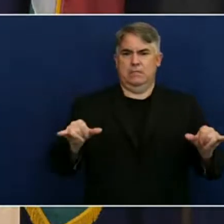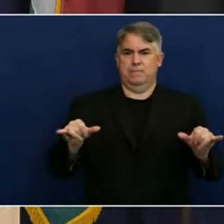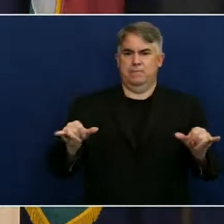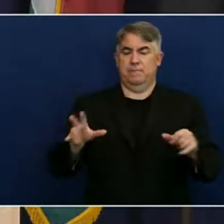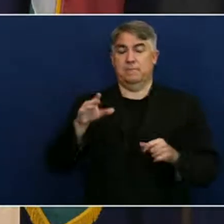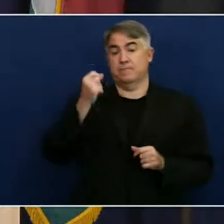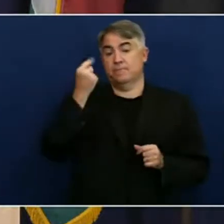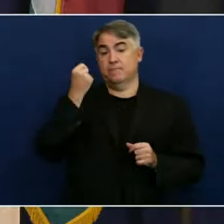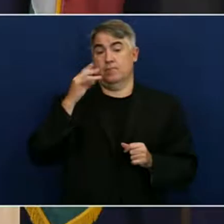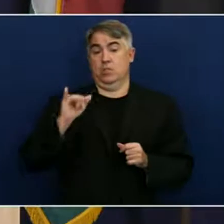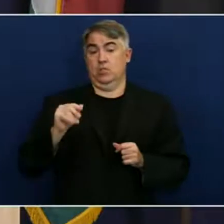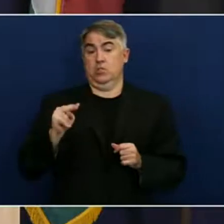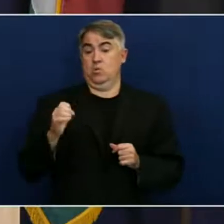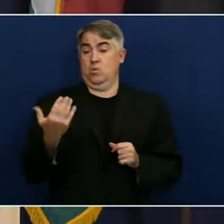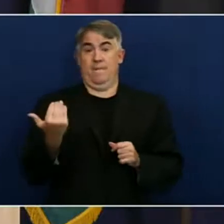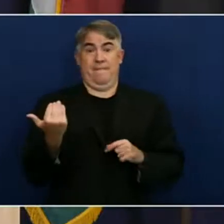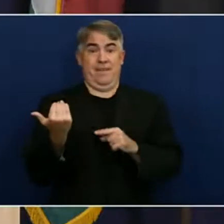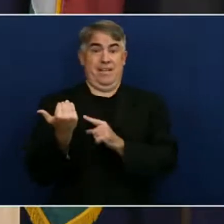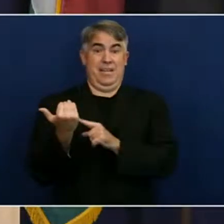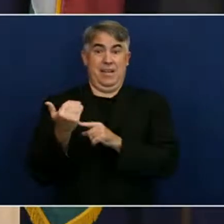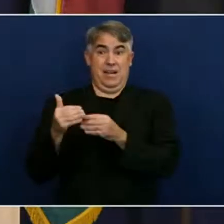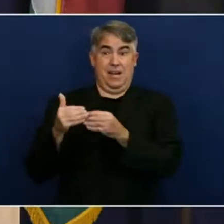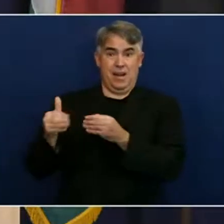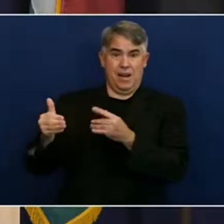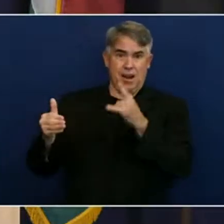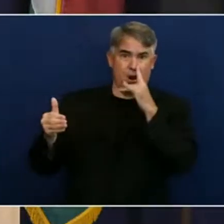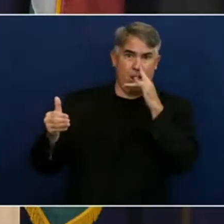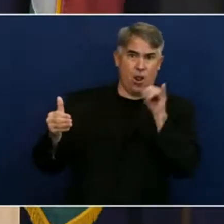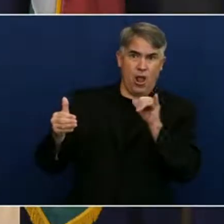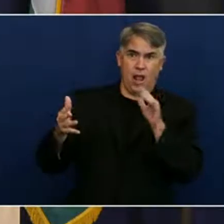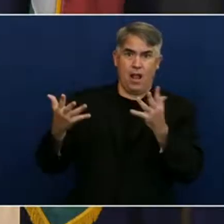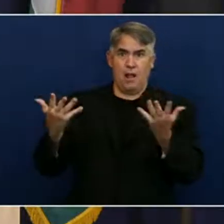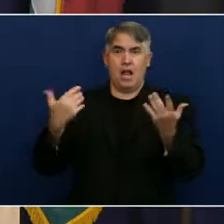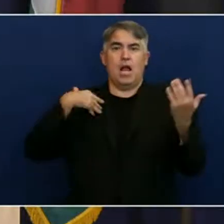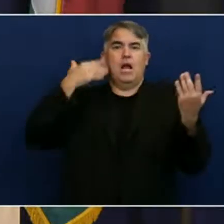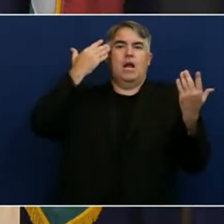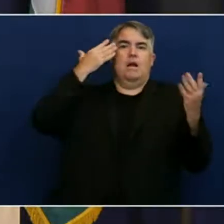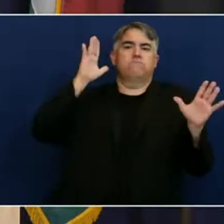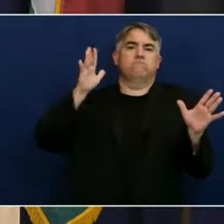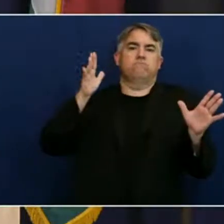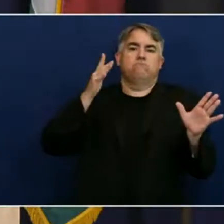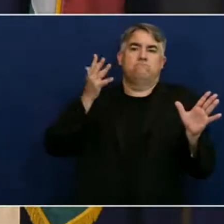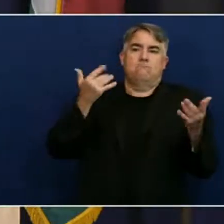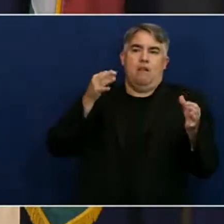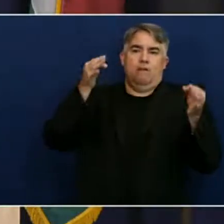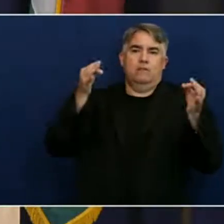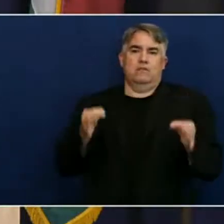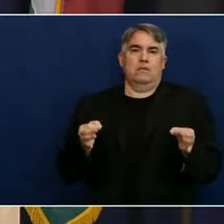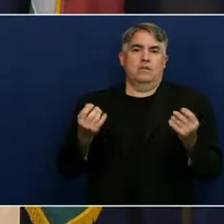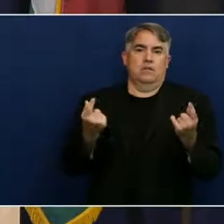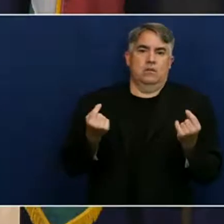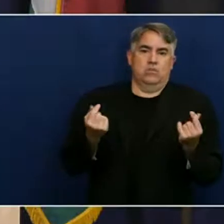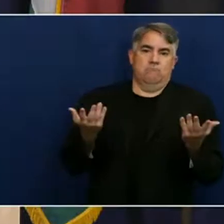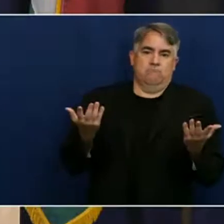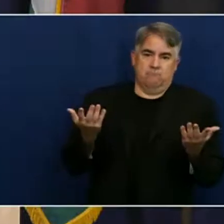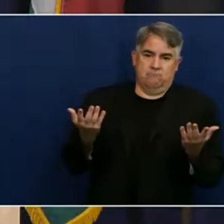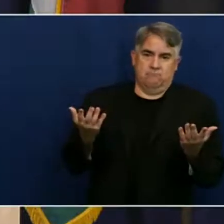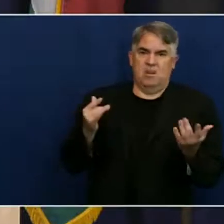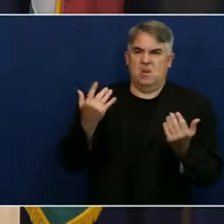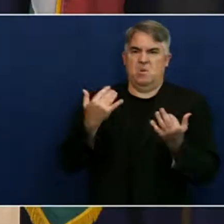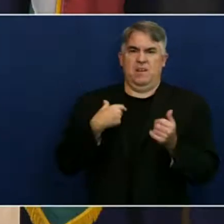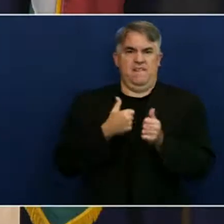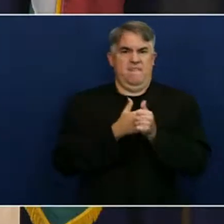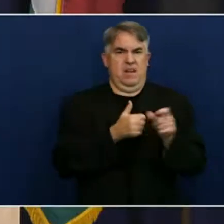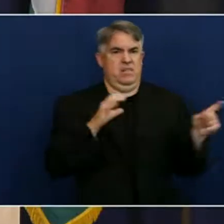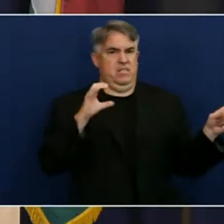reaches, I don't anticipate that that will change, but we will still operate by the guidance from CDPH,